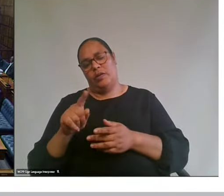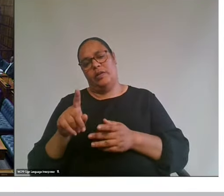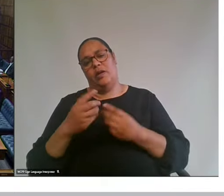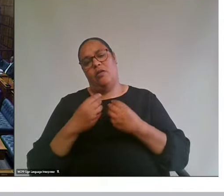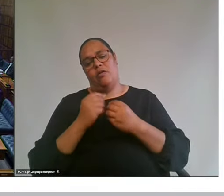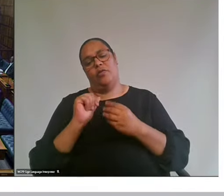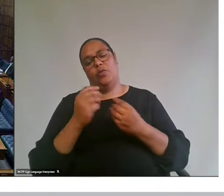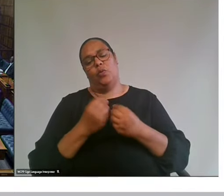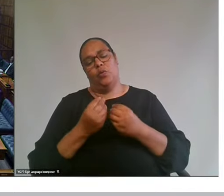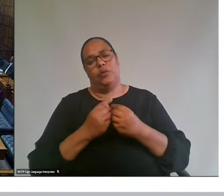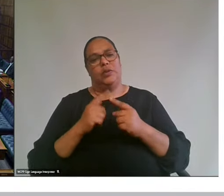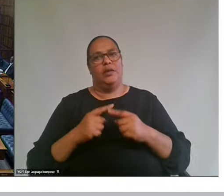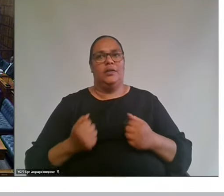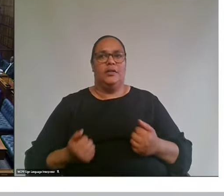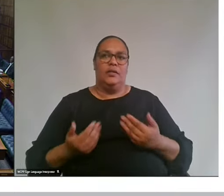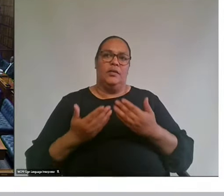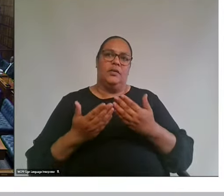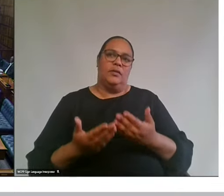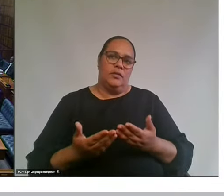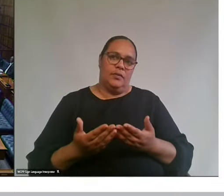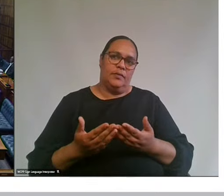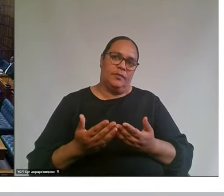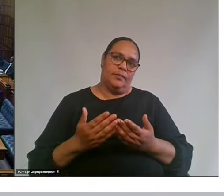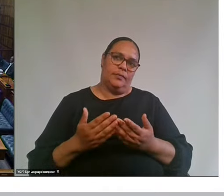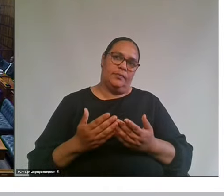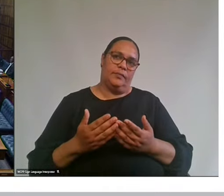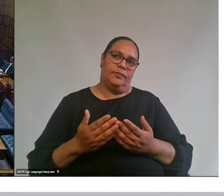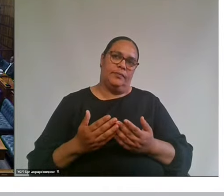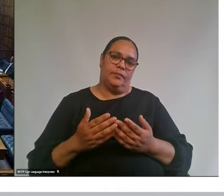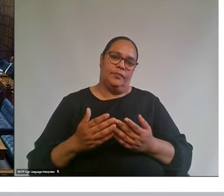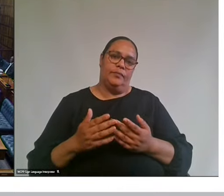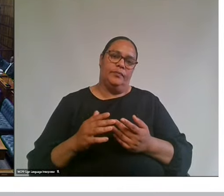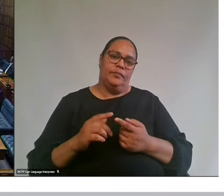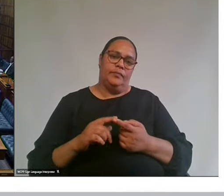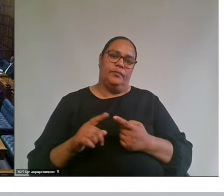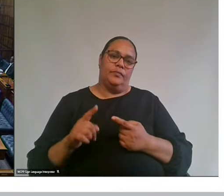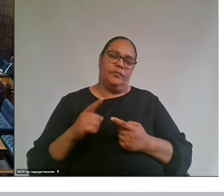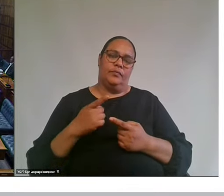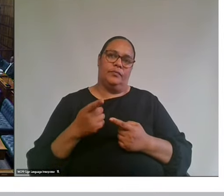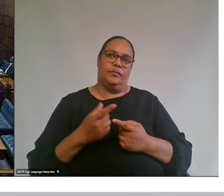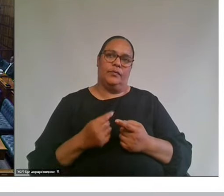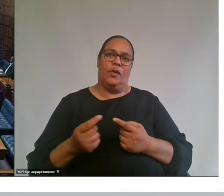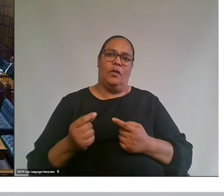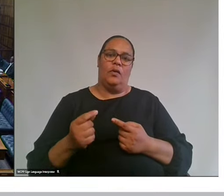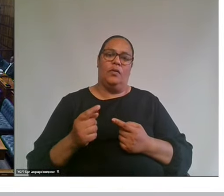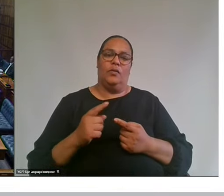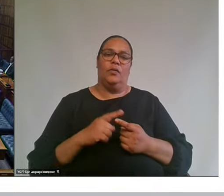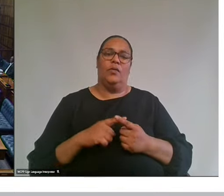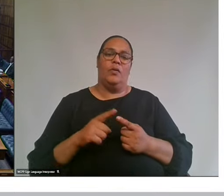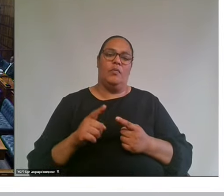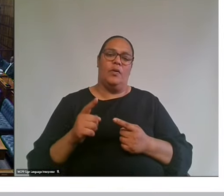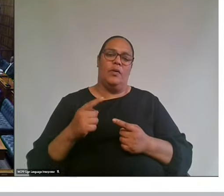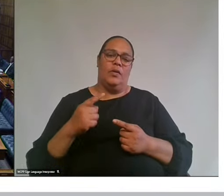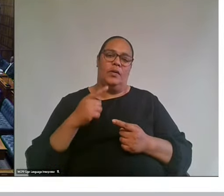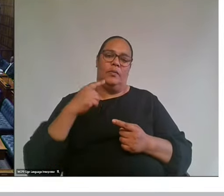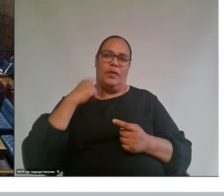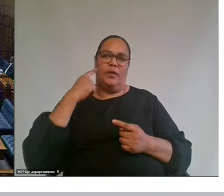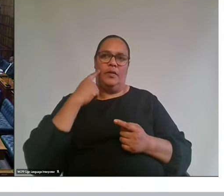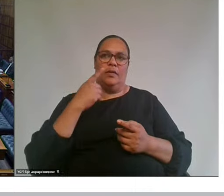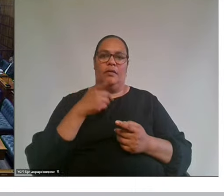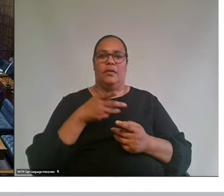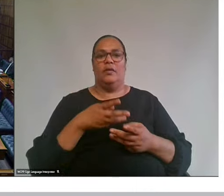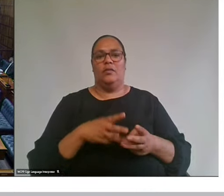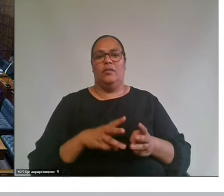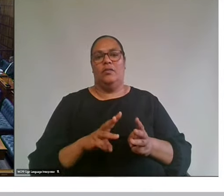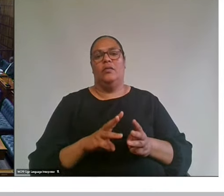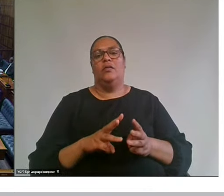their goods and services to people that come into the port um and in that way then we